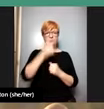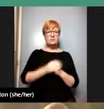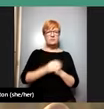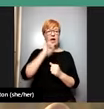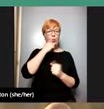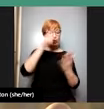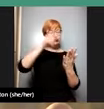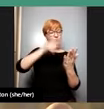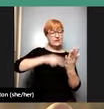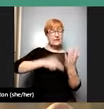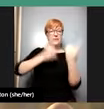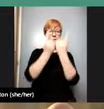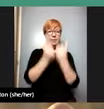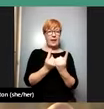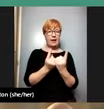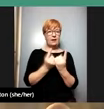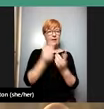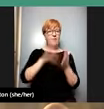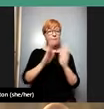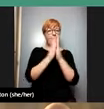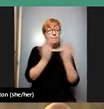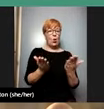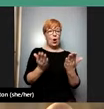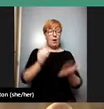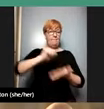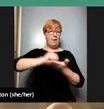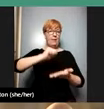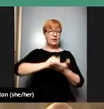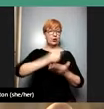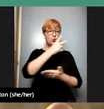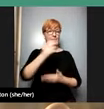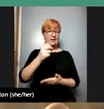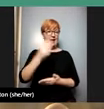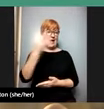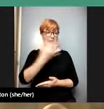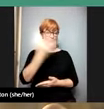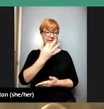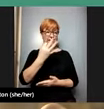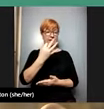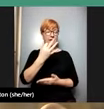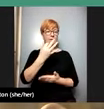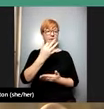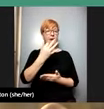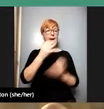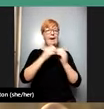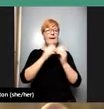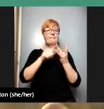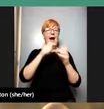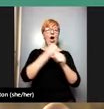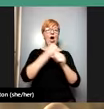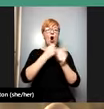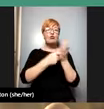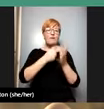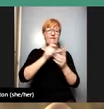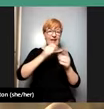published in 2018, which was a biography of Lord Kitchener. So I'm going to read a chapter called London